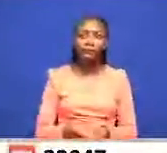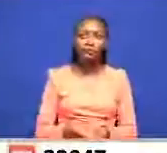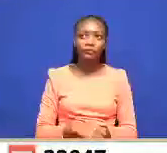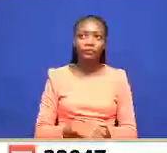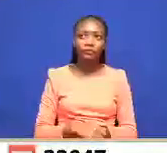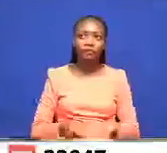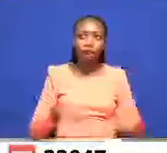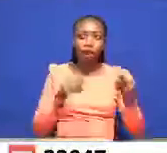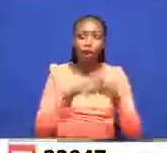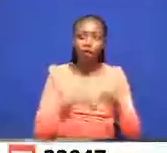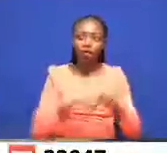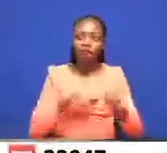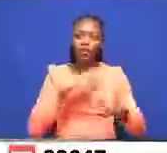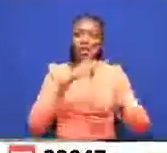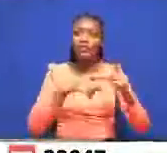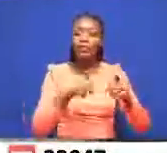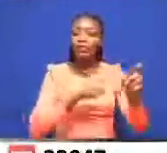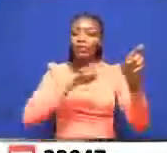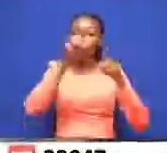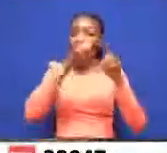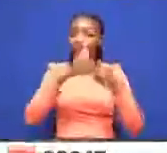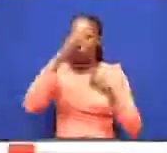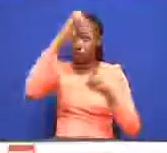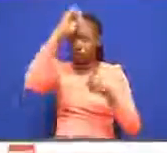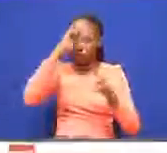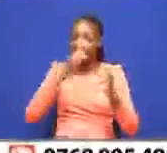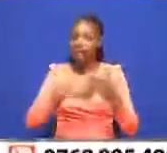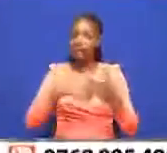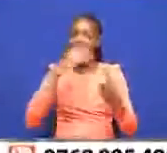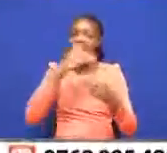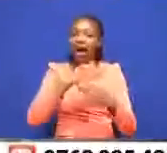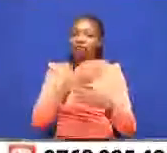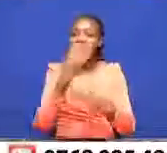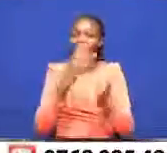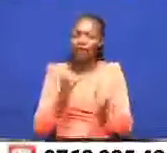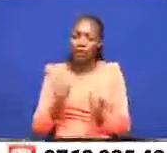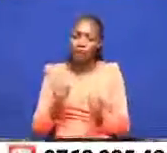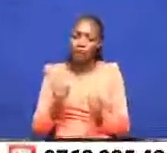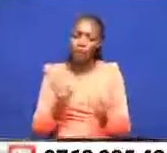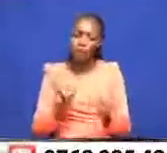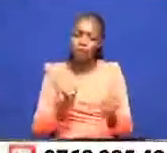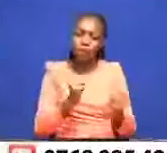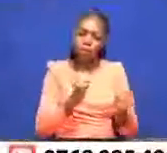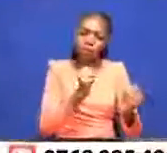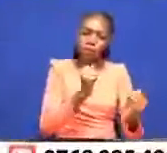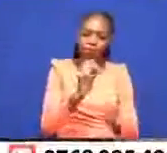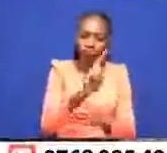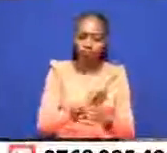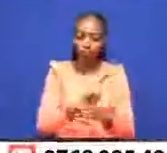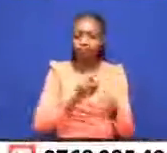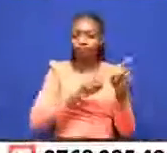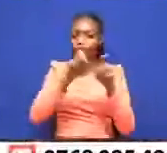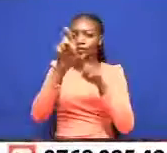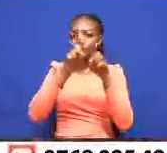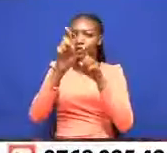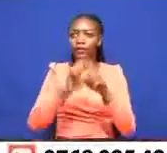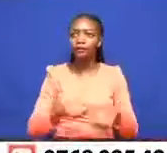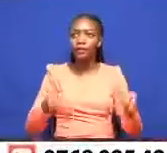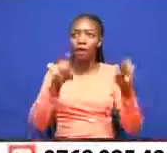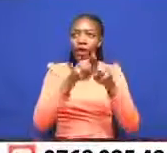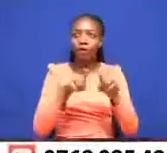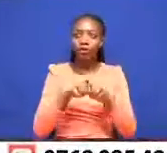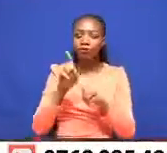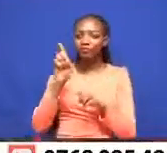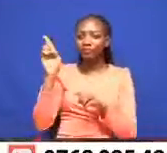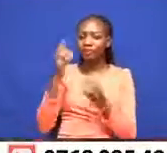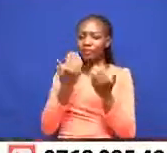The procession to Nyandarua would leave soon after the four coffins were mounted on a hearse. The radiant